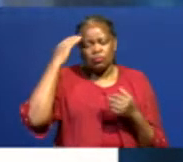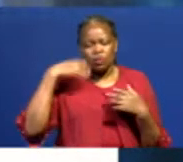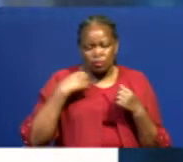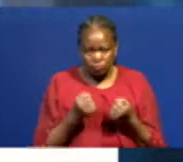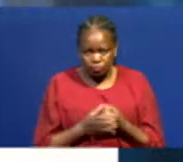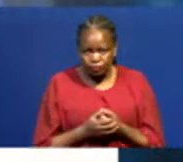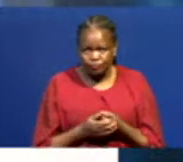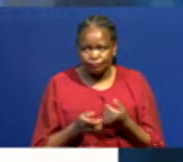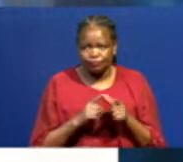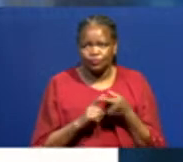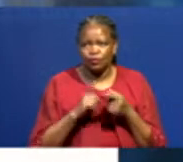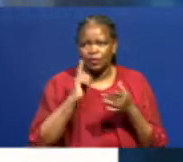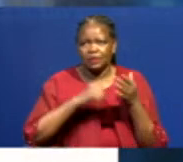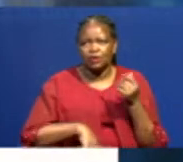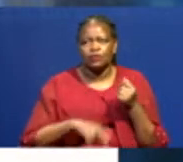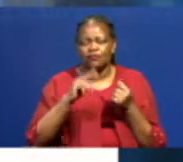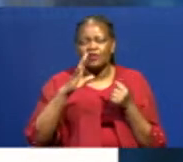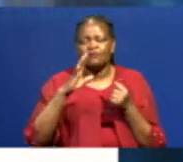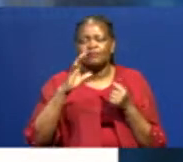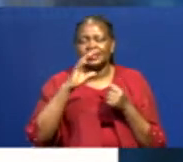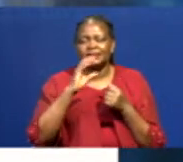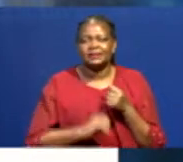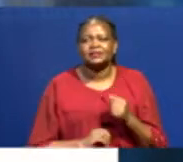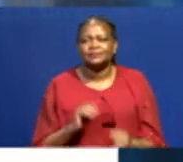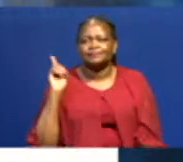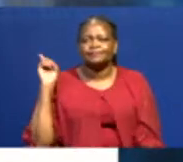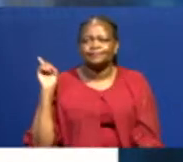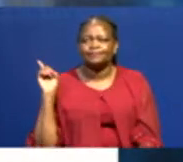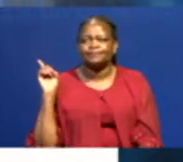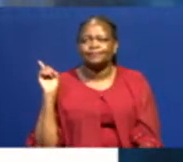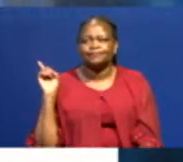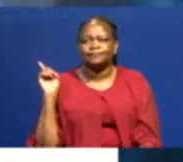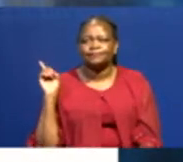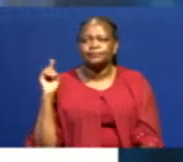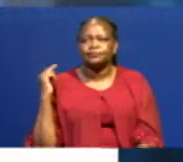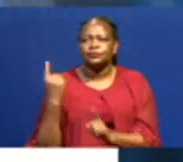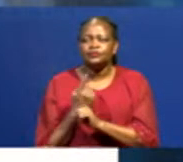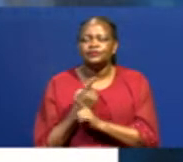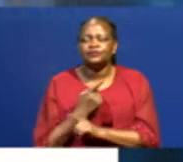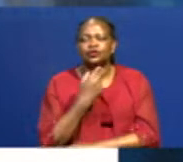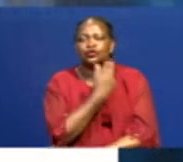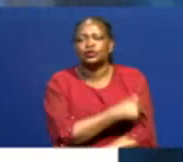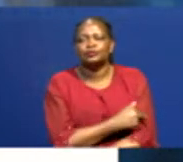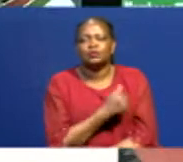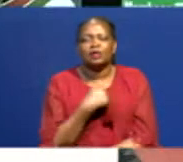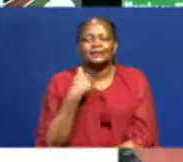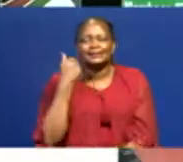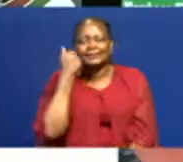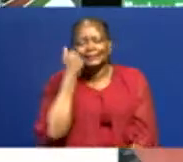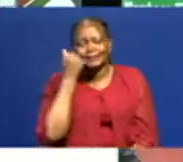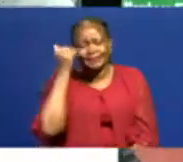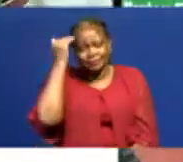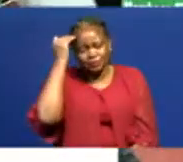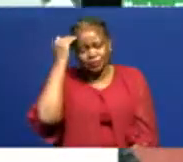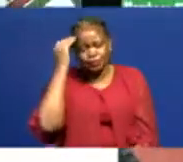25% of outpatients and 40% of inpatients in different health facilities had a mental illness.